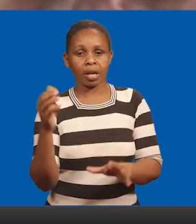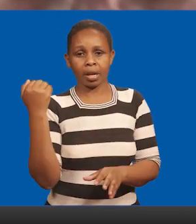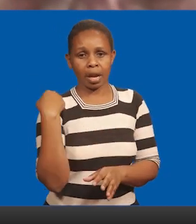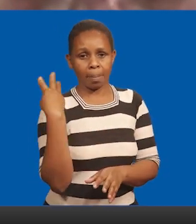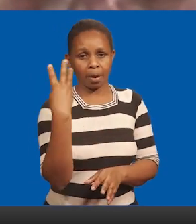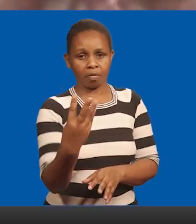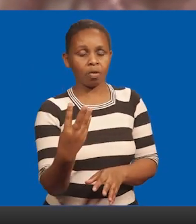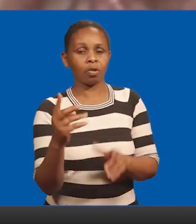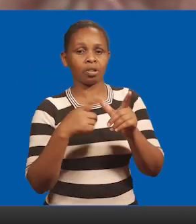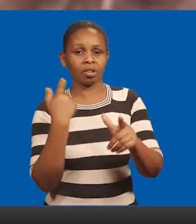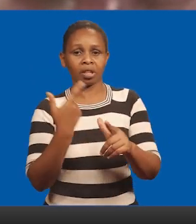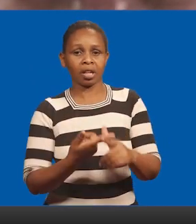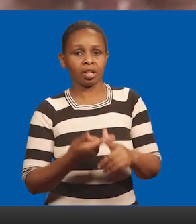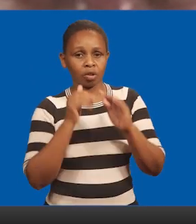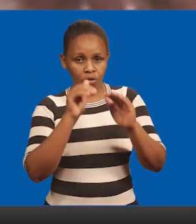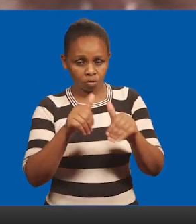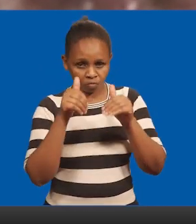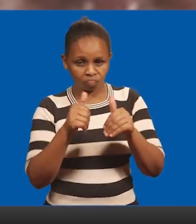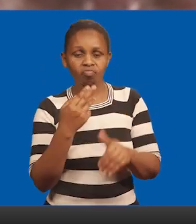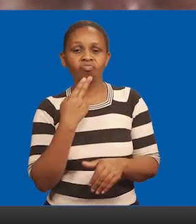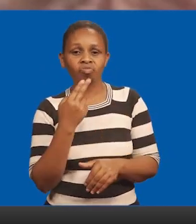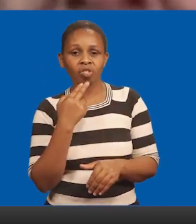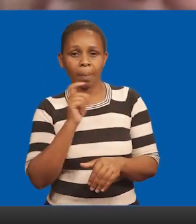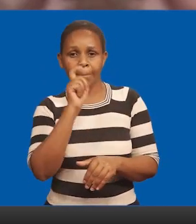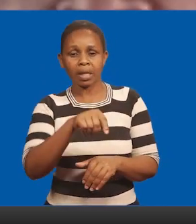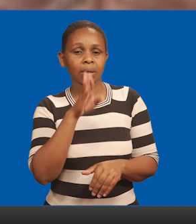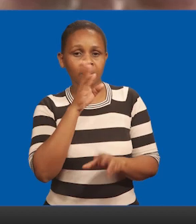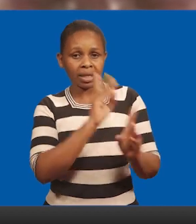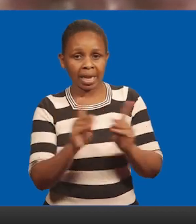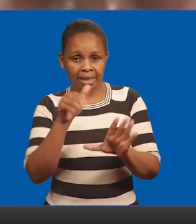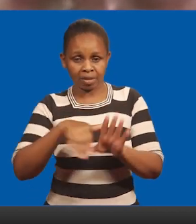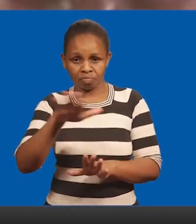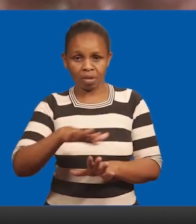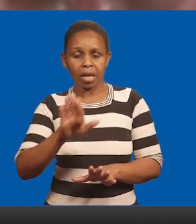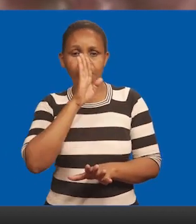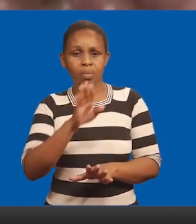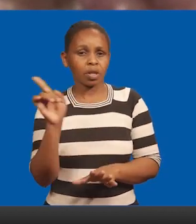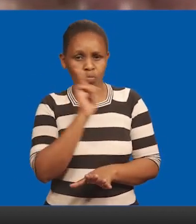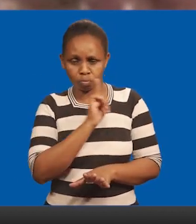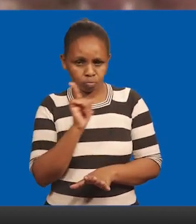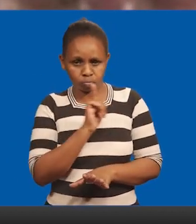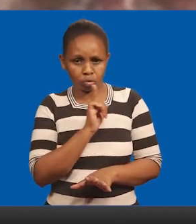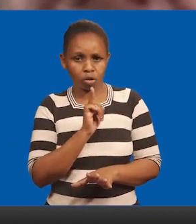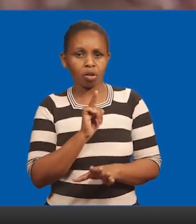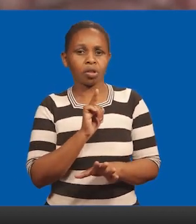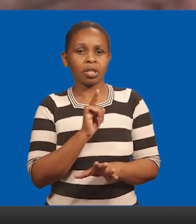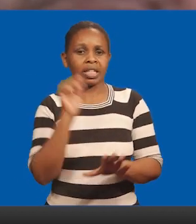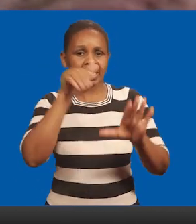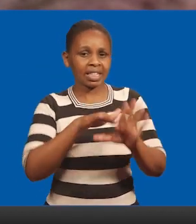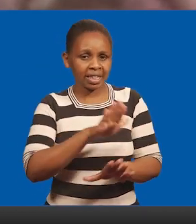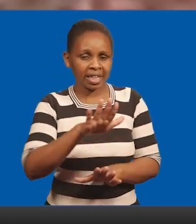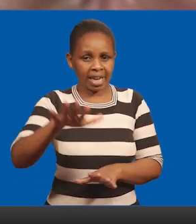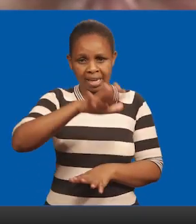for zoning or sugarcane farming should be done under clustered regions and restrict way Bridges